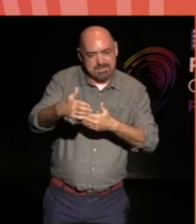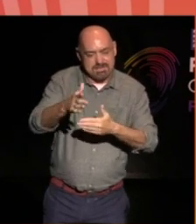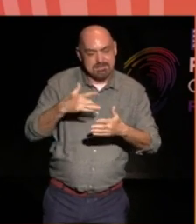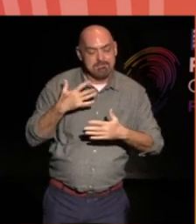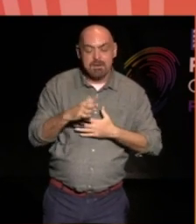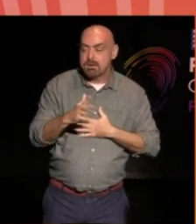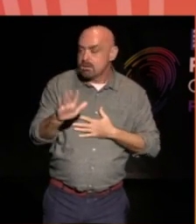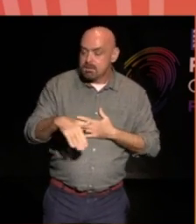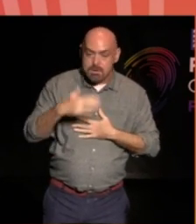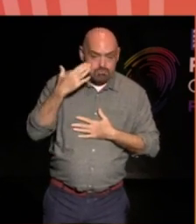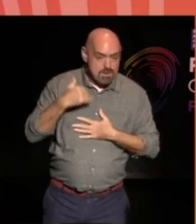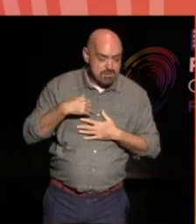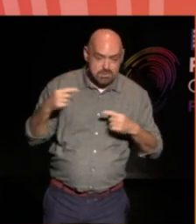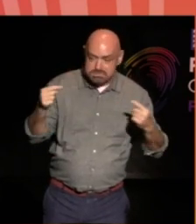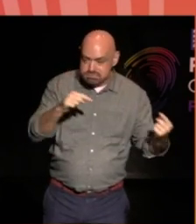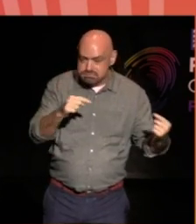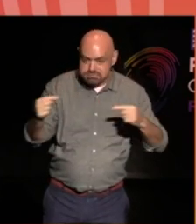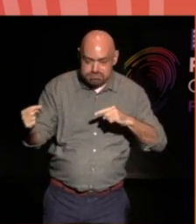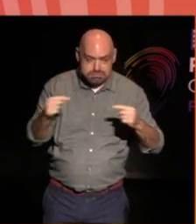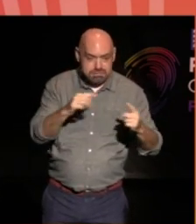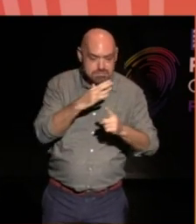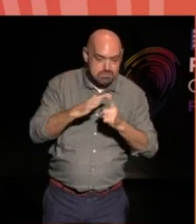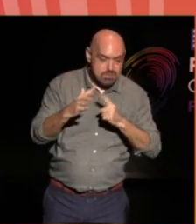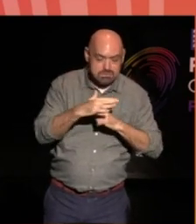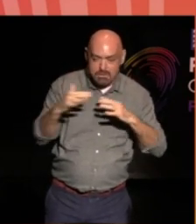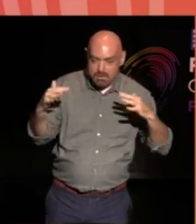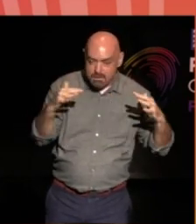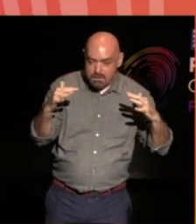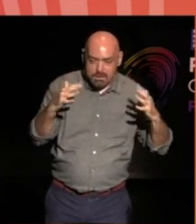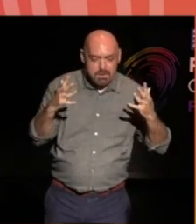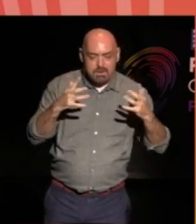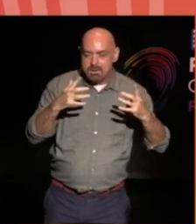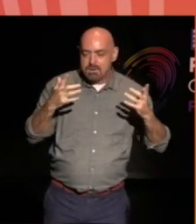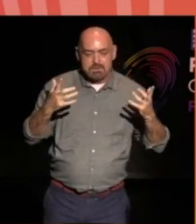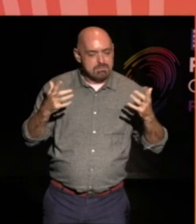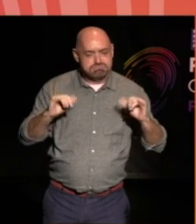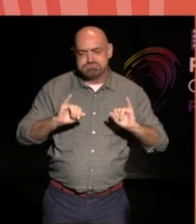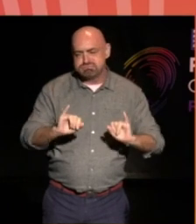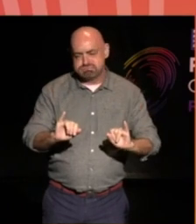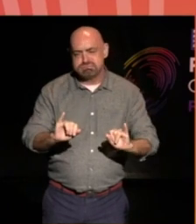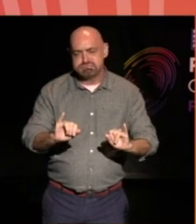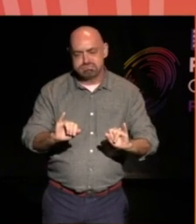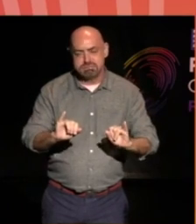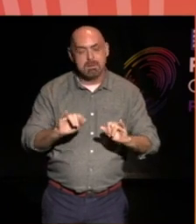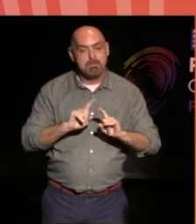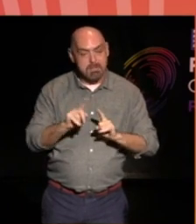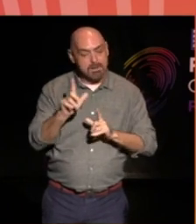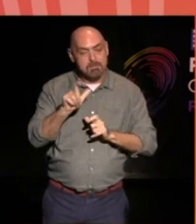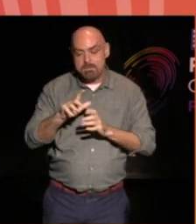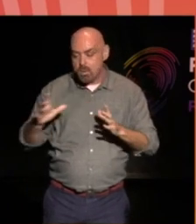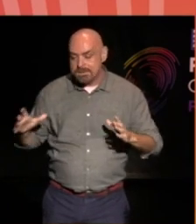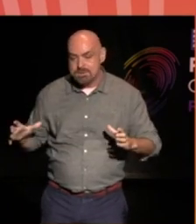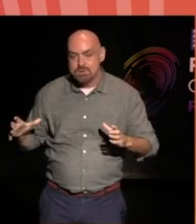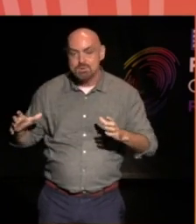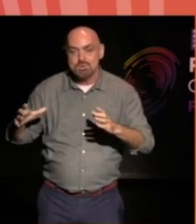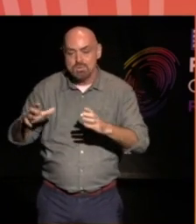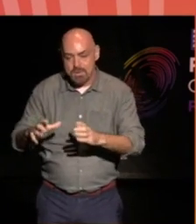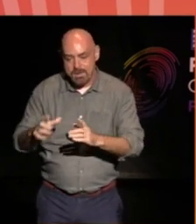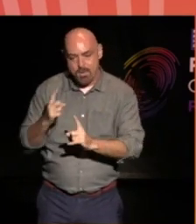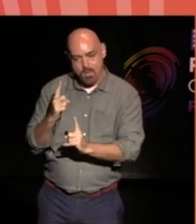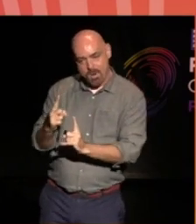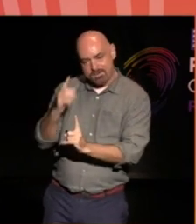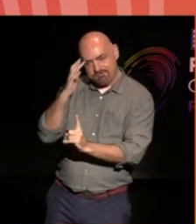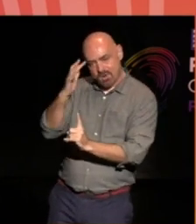racial tensions and the social tensions could all be dealt with by coming together around a common philosophy